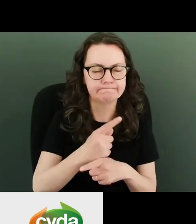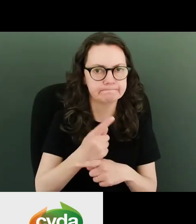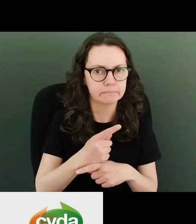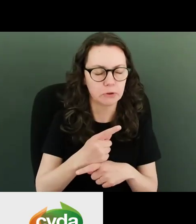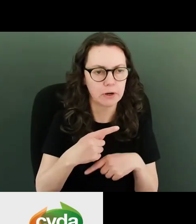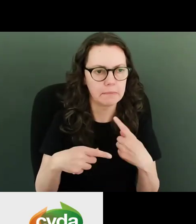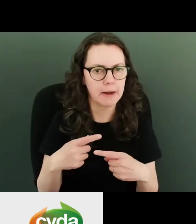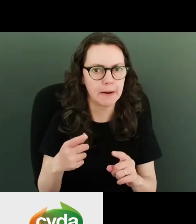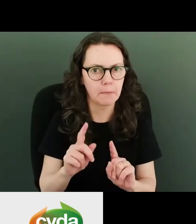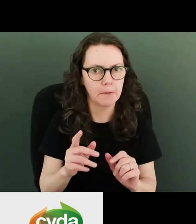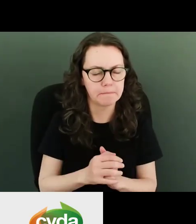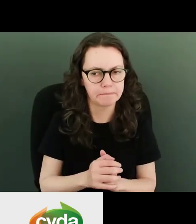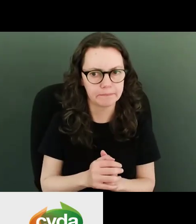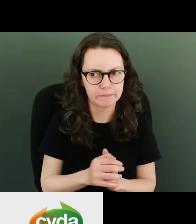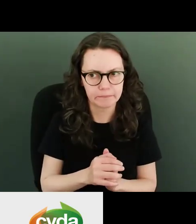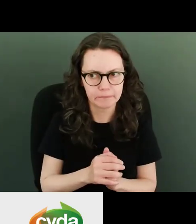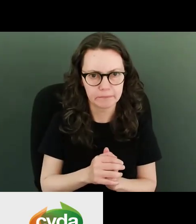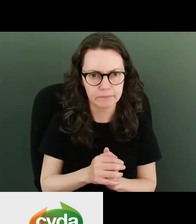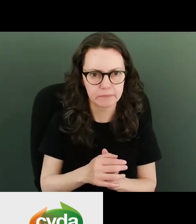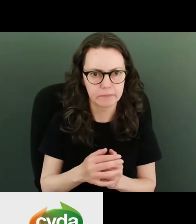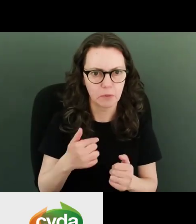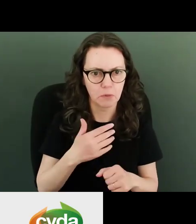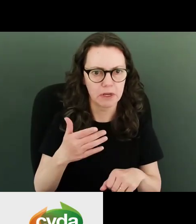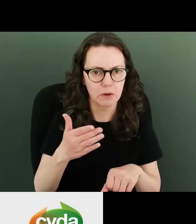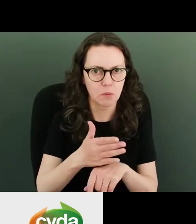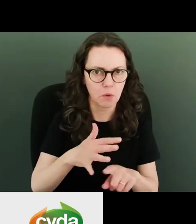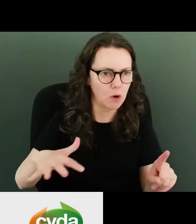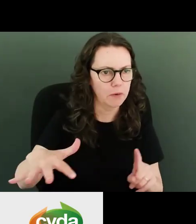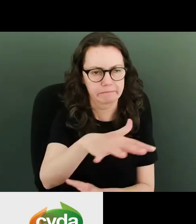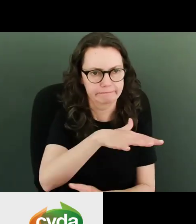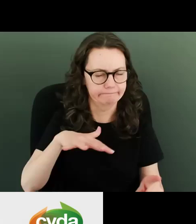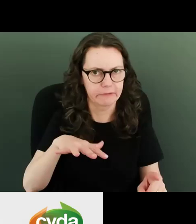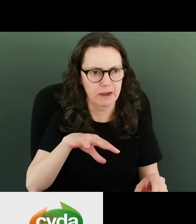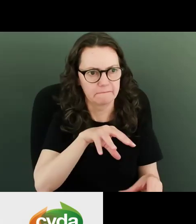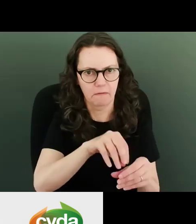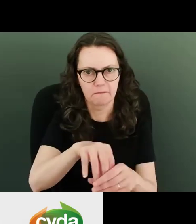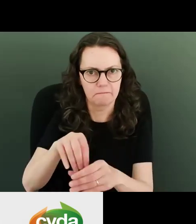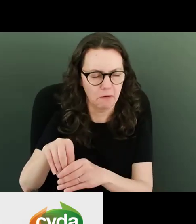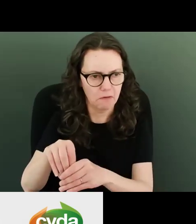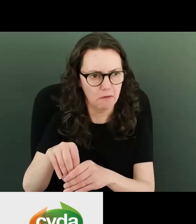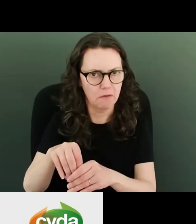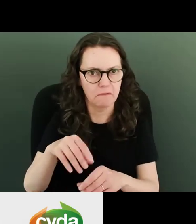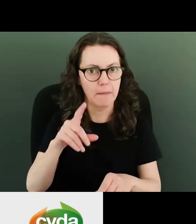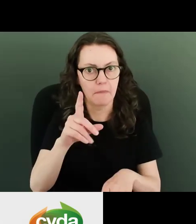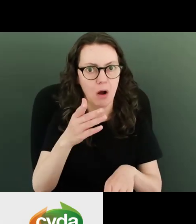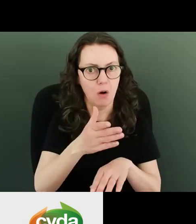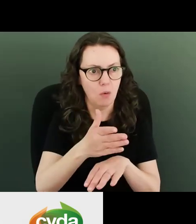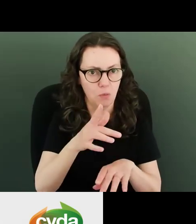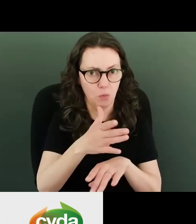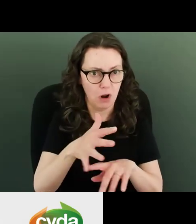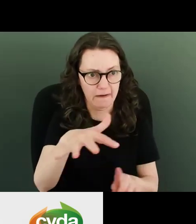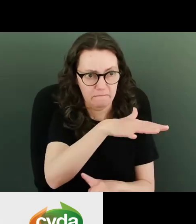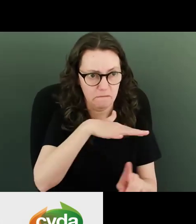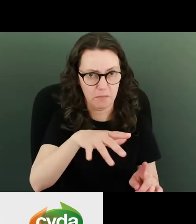have where we find ourselves in the sector and ecosystem with a range of reform currently being